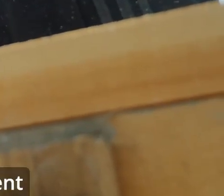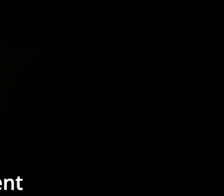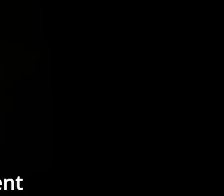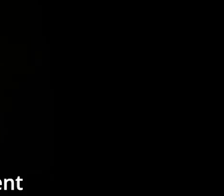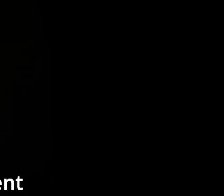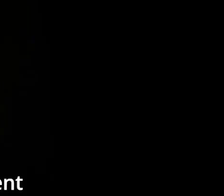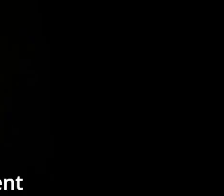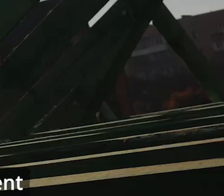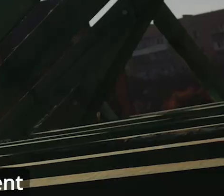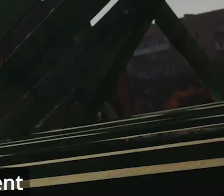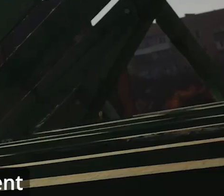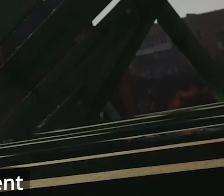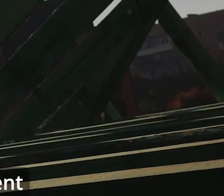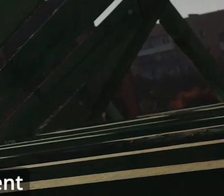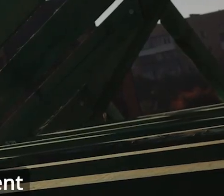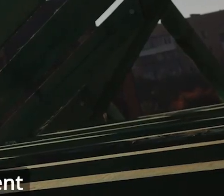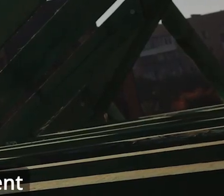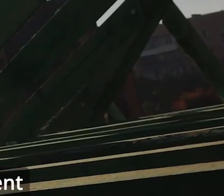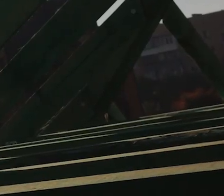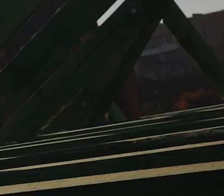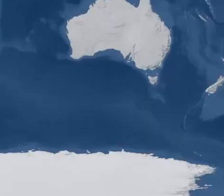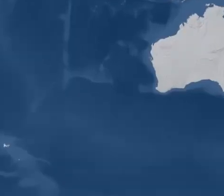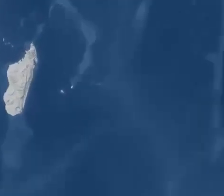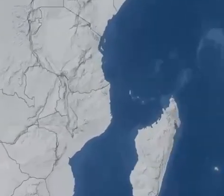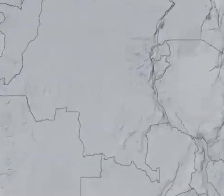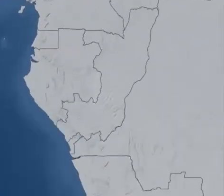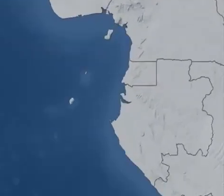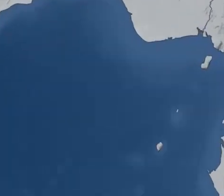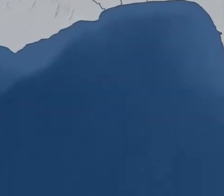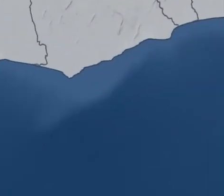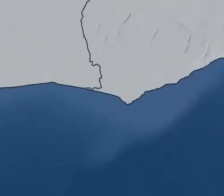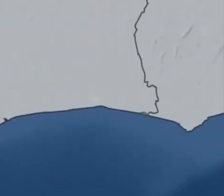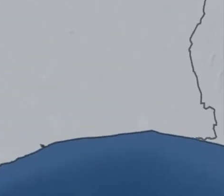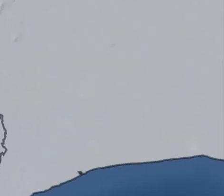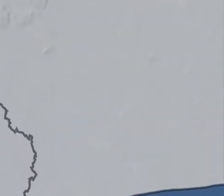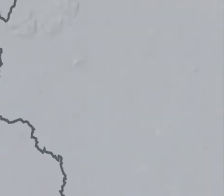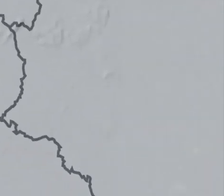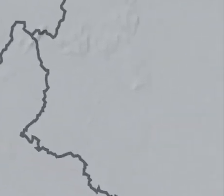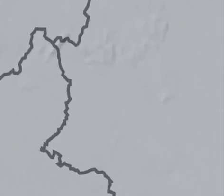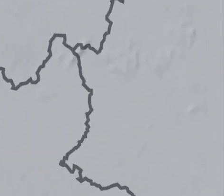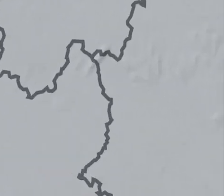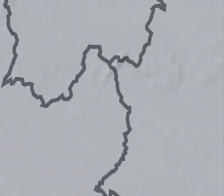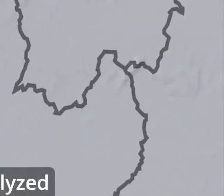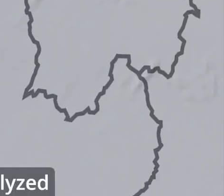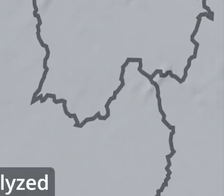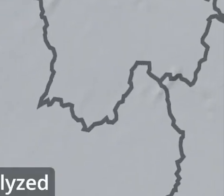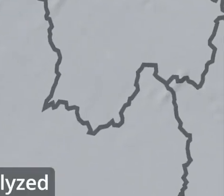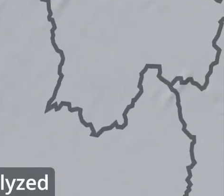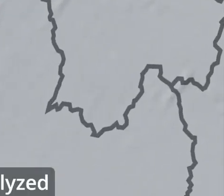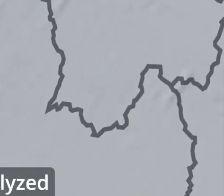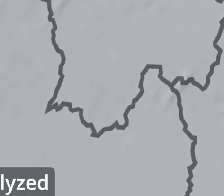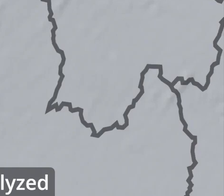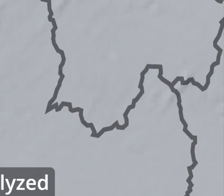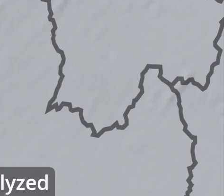for action, investment, and continuous improvement. Also, in Sierra Leone, West Africa, the data on